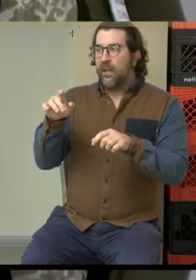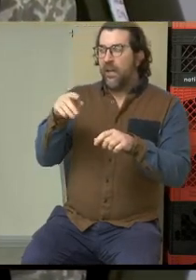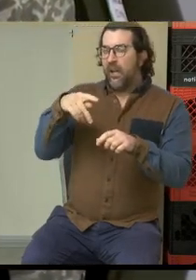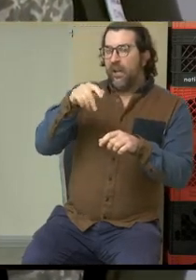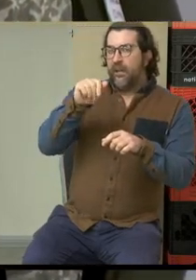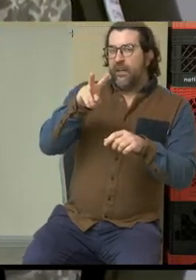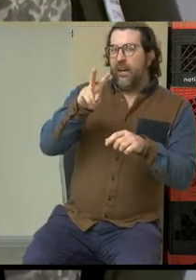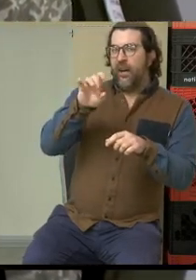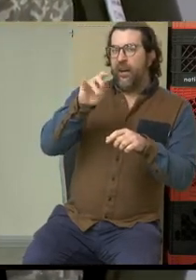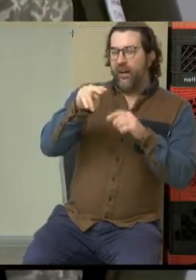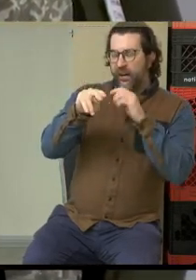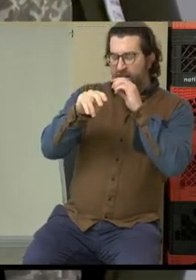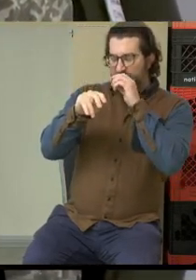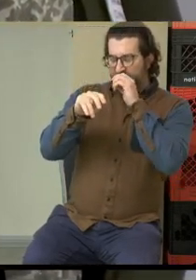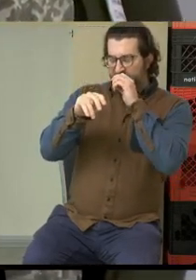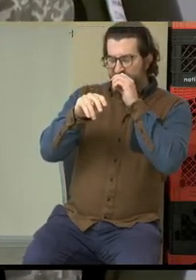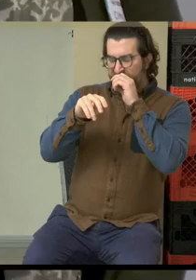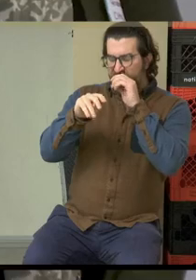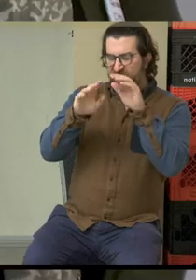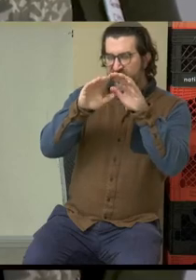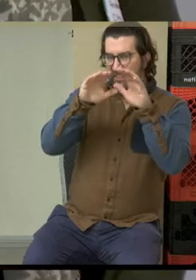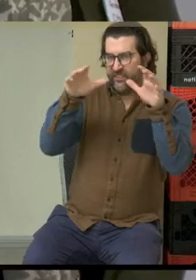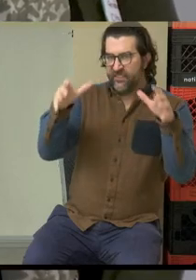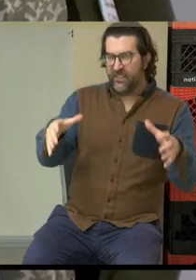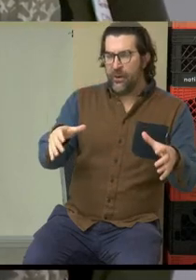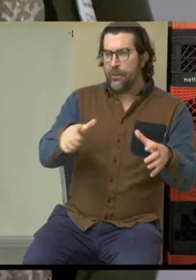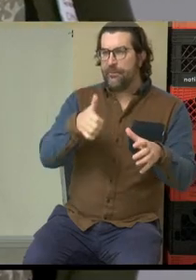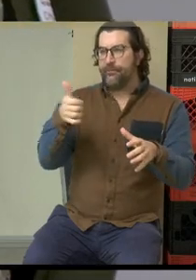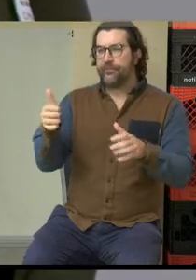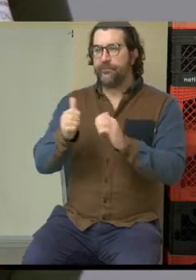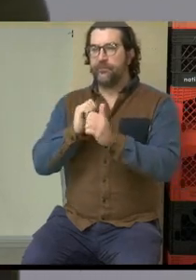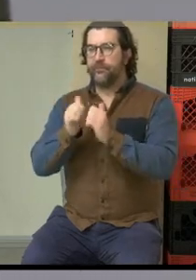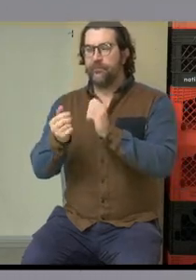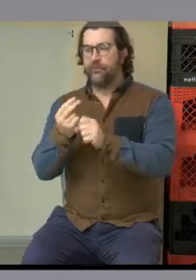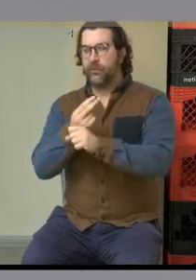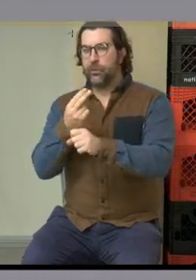and whether other sports could also use the baseball field.